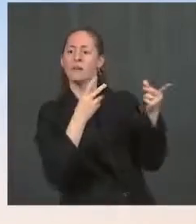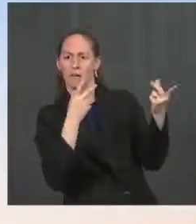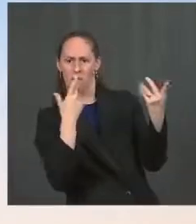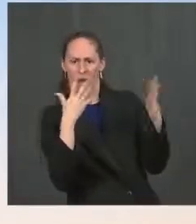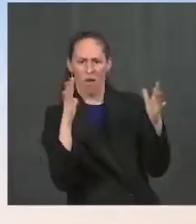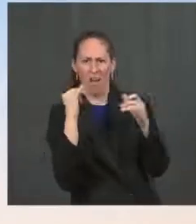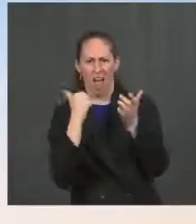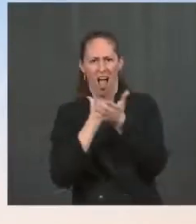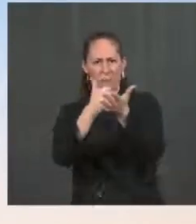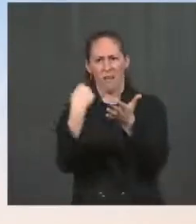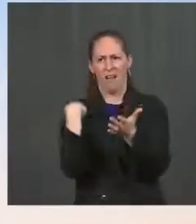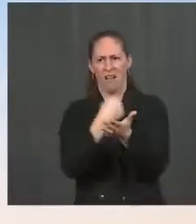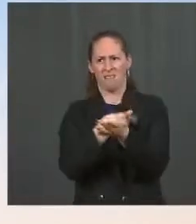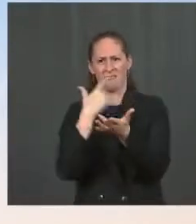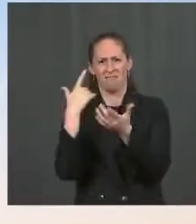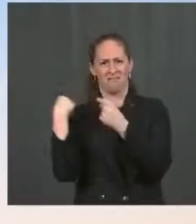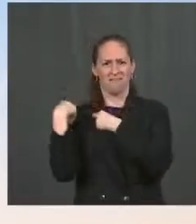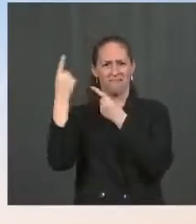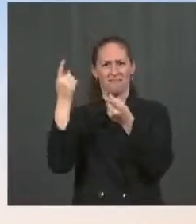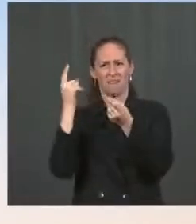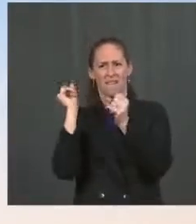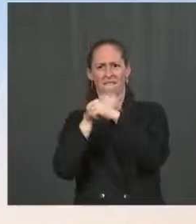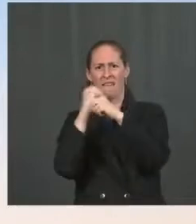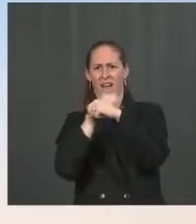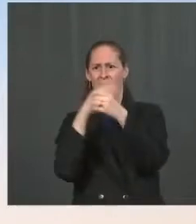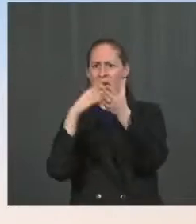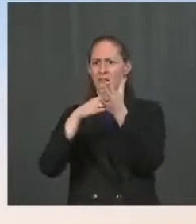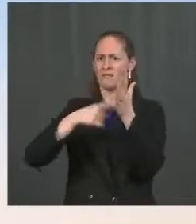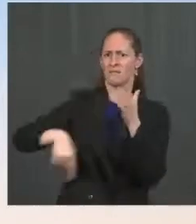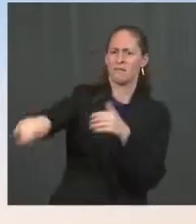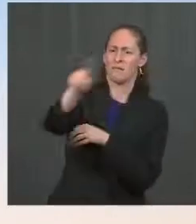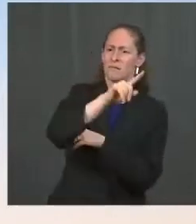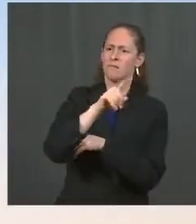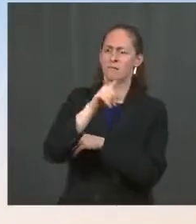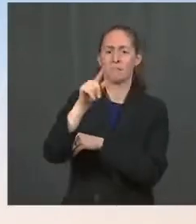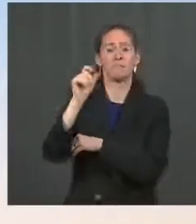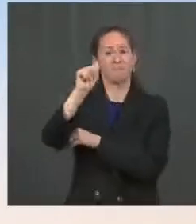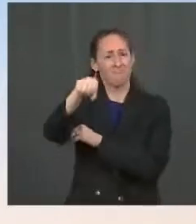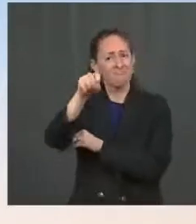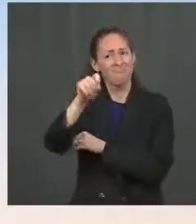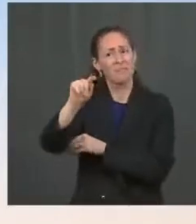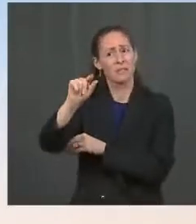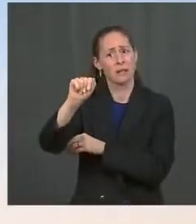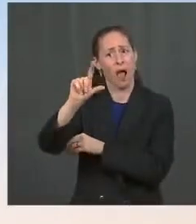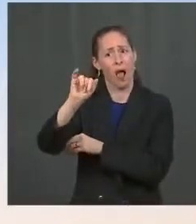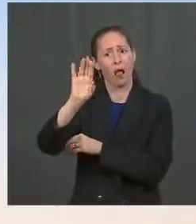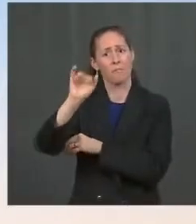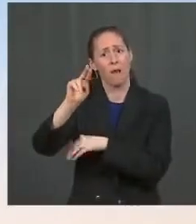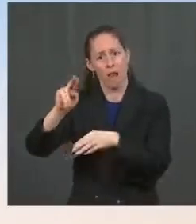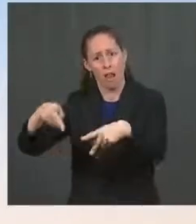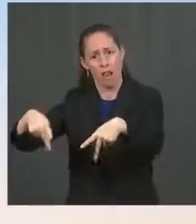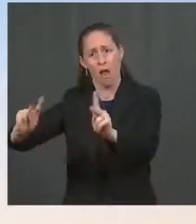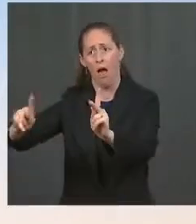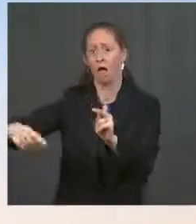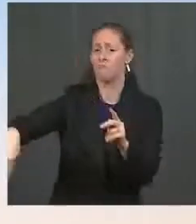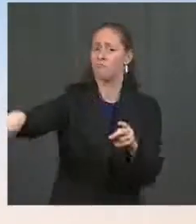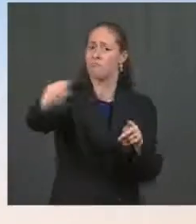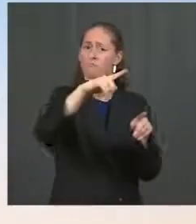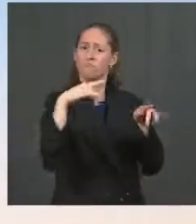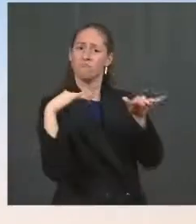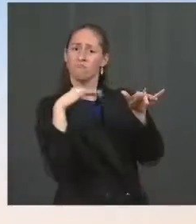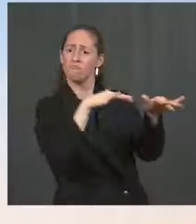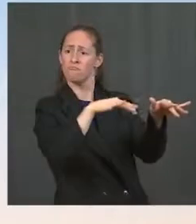the Taliban was cooperative in facilitating the departure of these American citizens and legal permanent residents from HKIA.